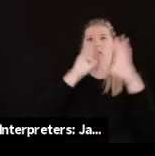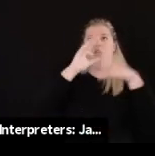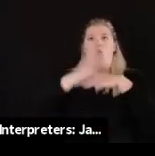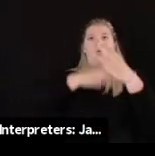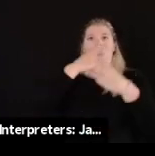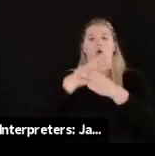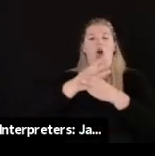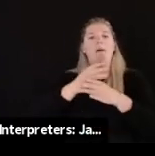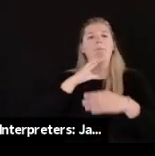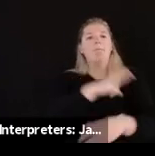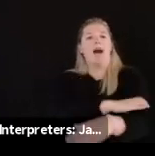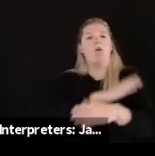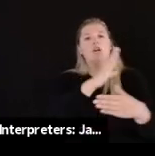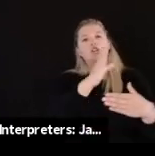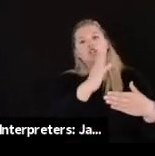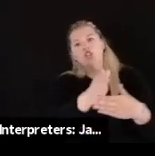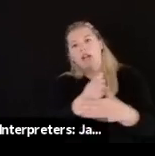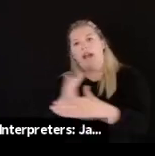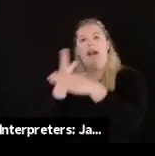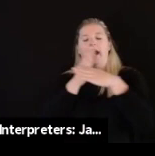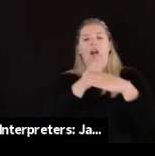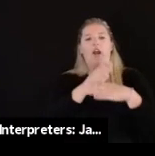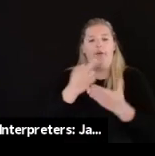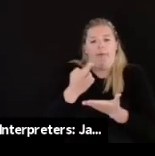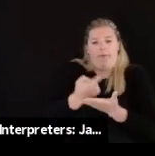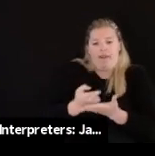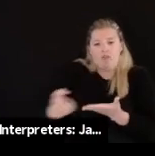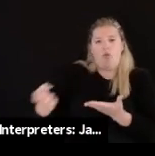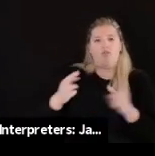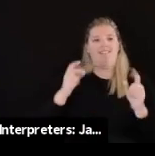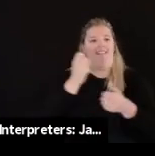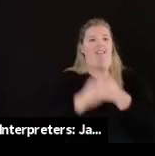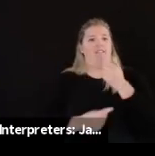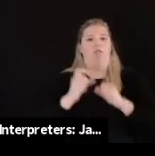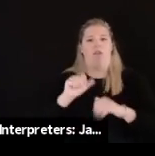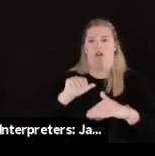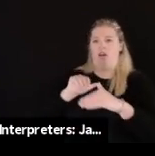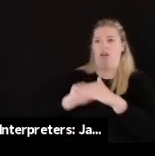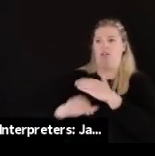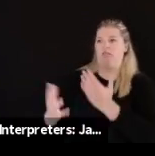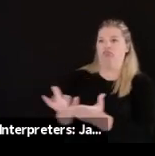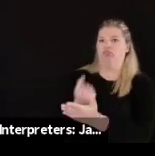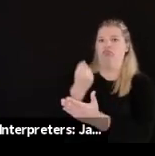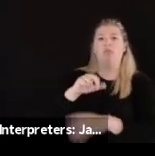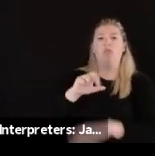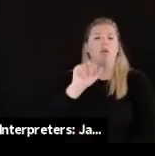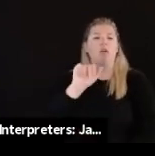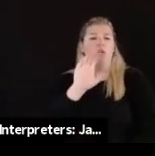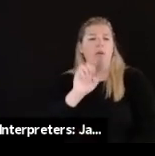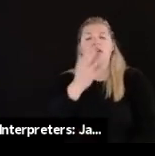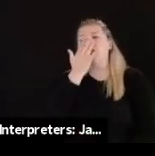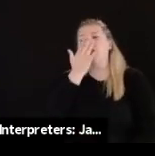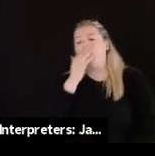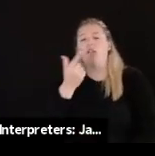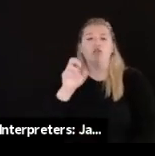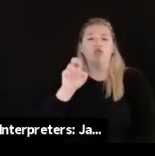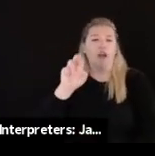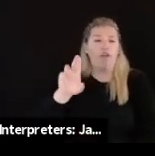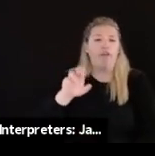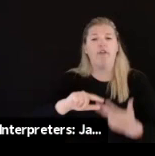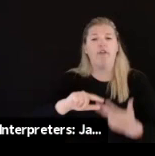shared, resources are equitably accessible, where race, color, gender, or